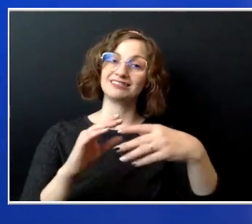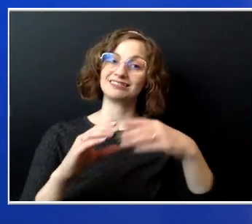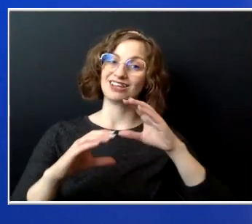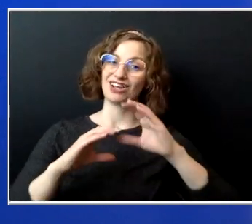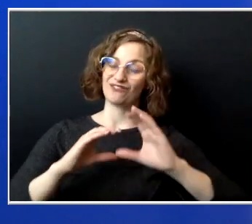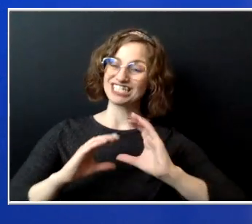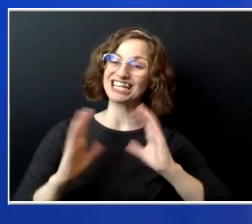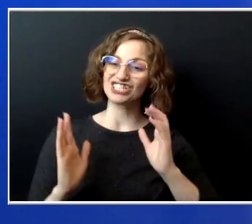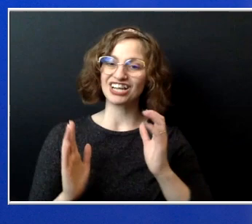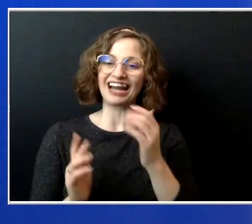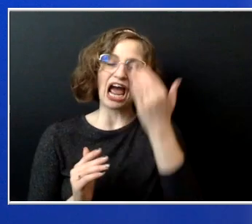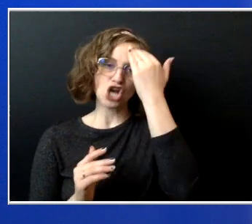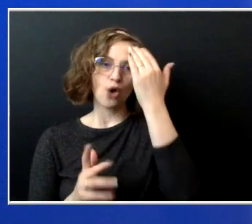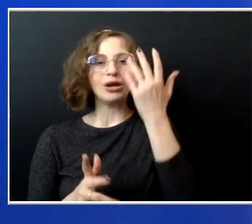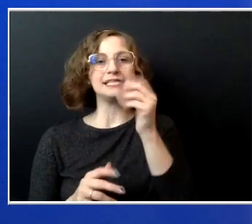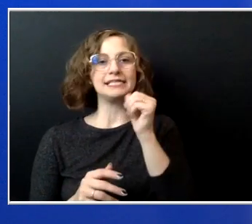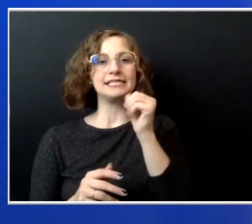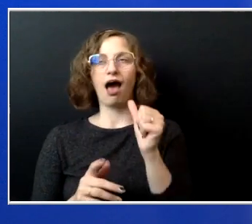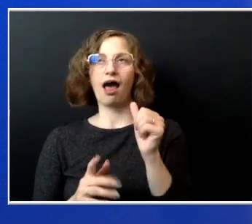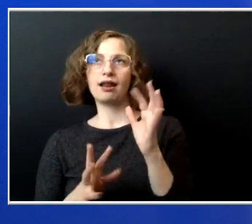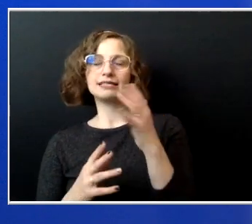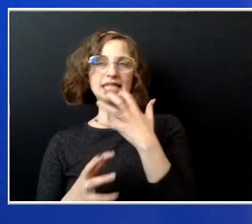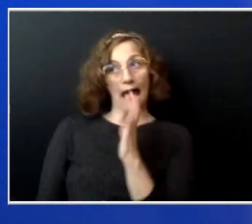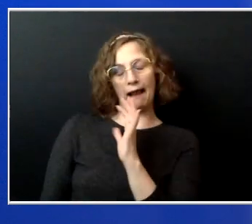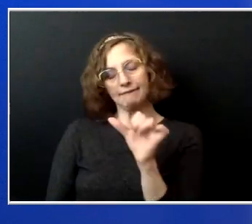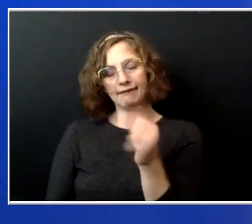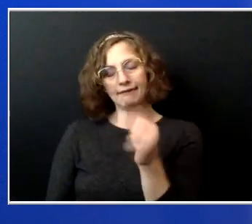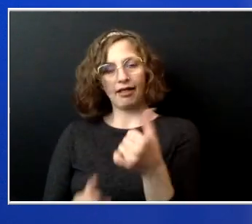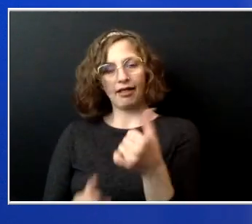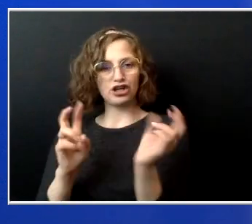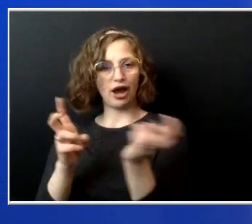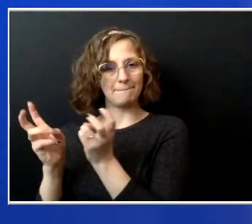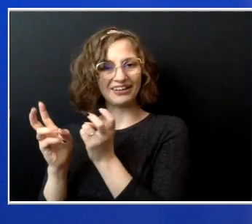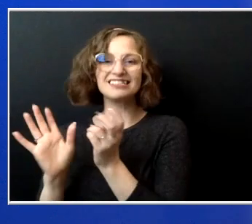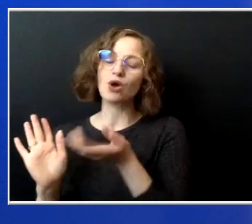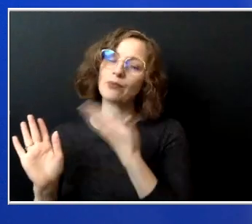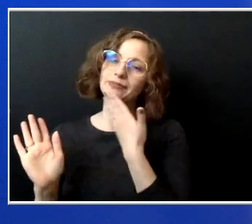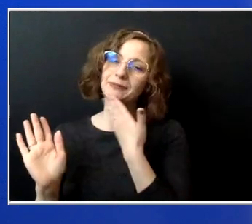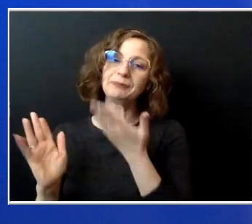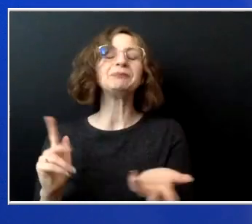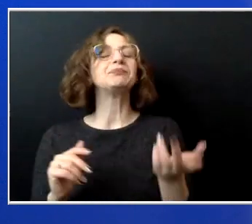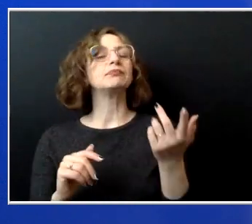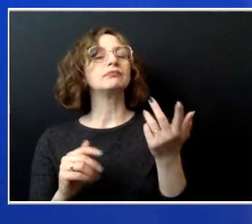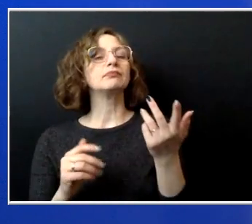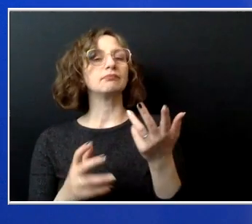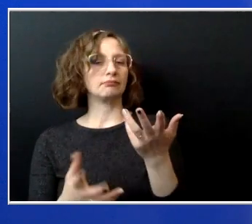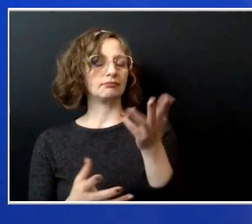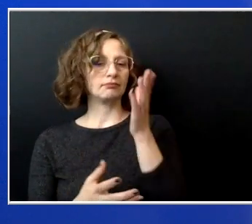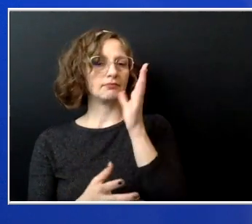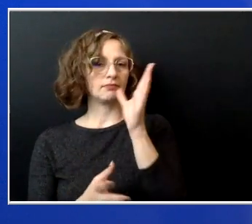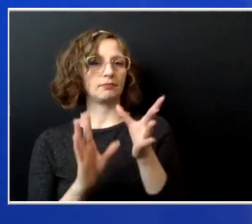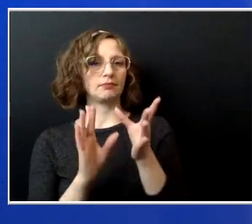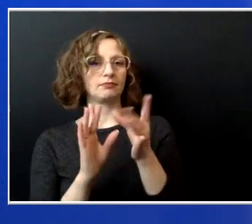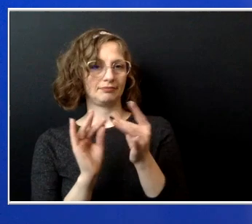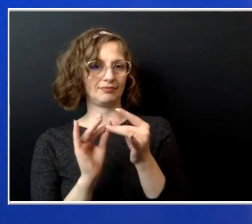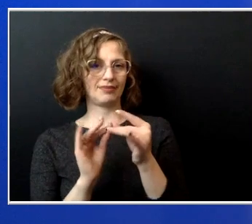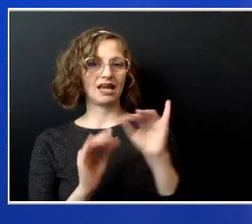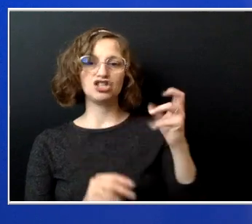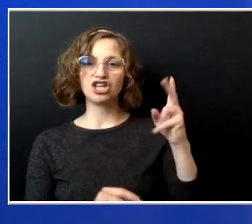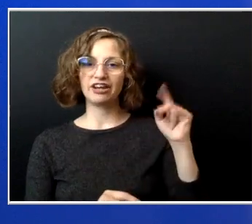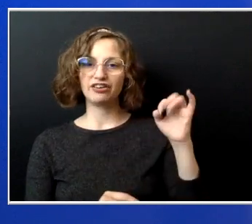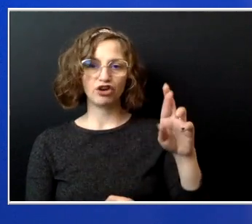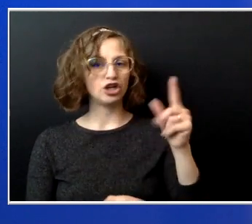get that, but it's really important. And I'll just close with, I think, Jennifer's points are spot on. I think that's what we should